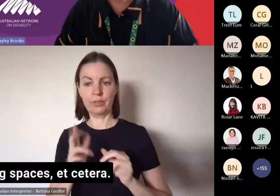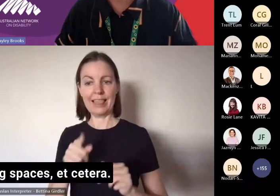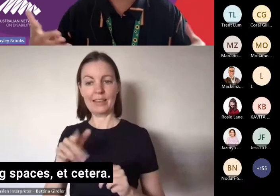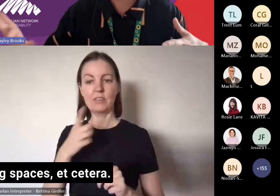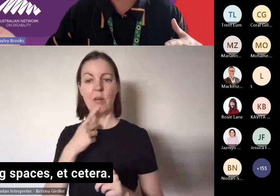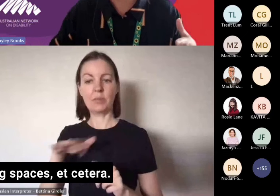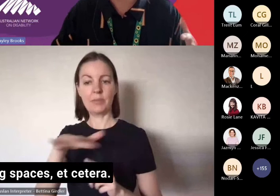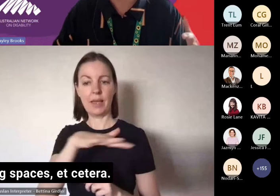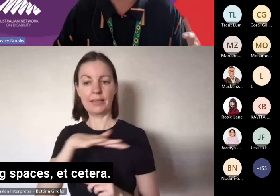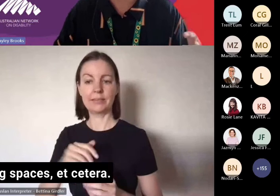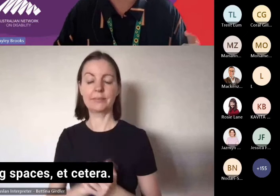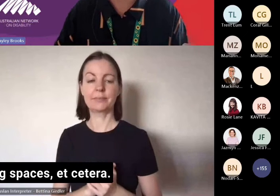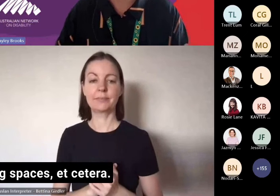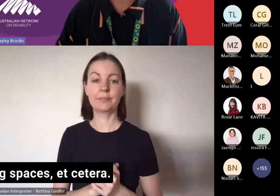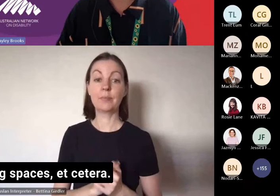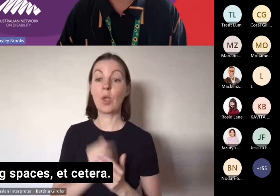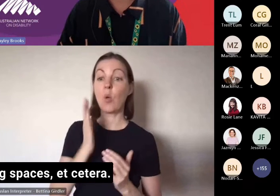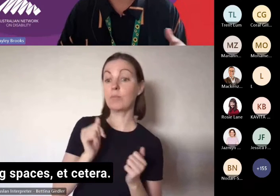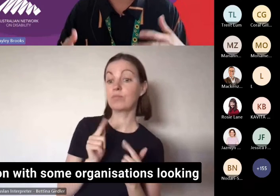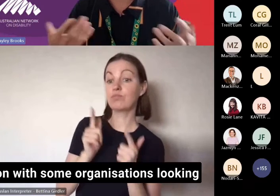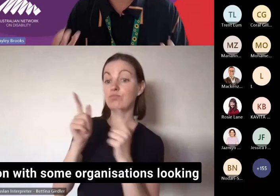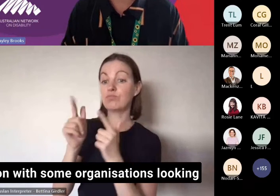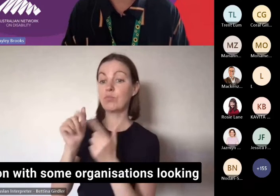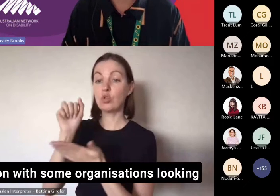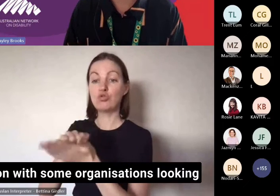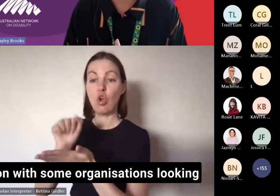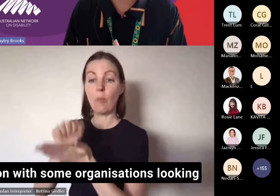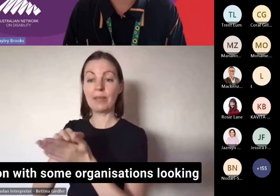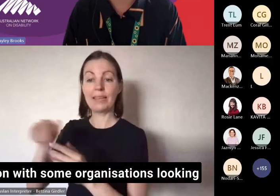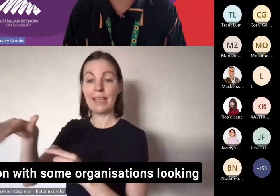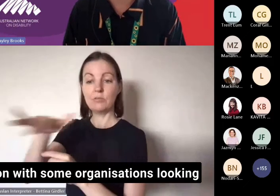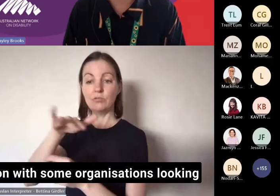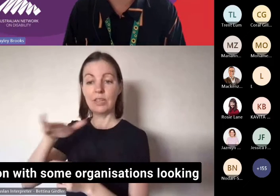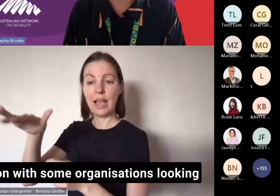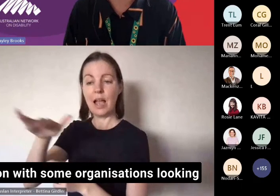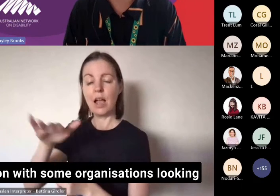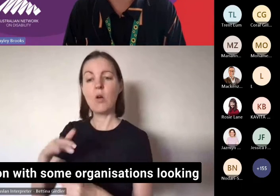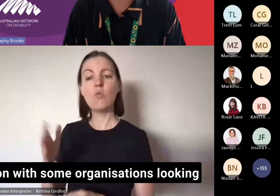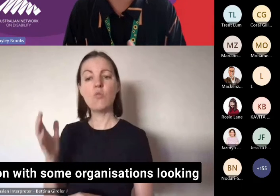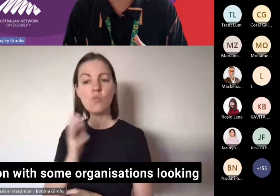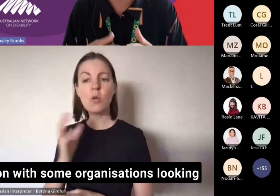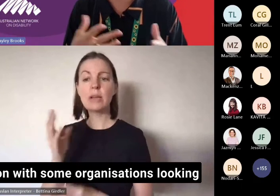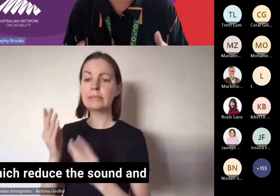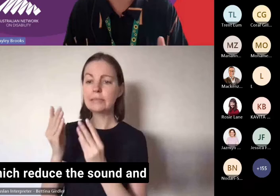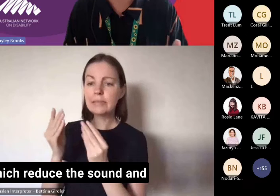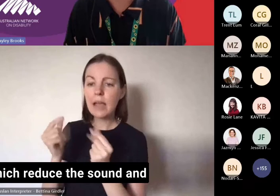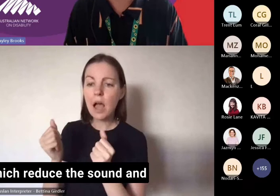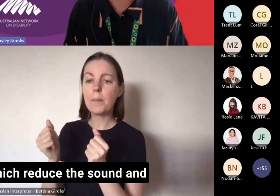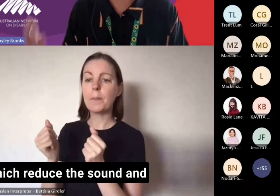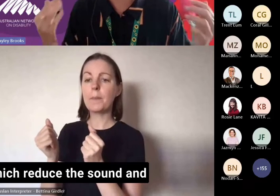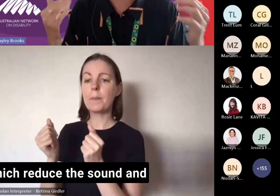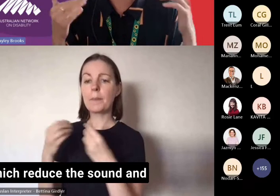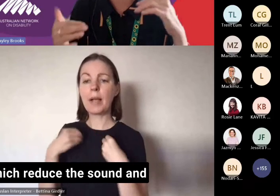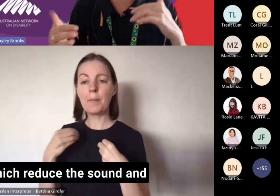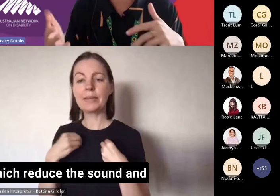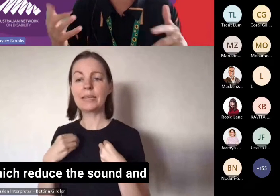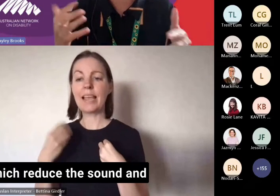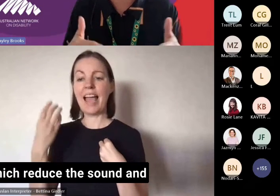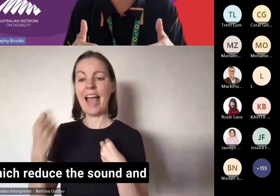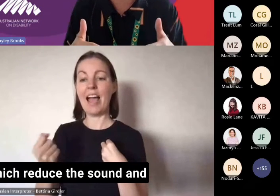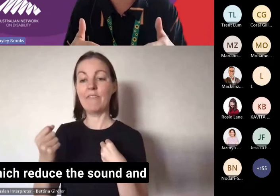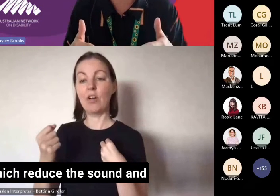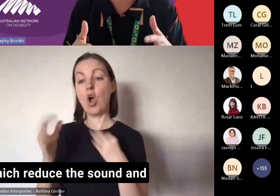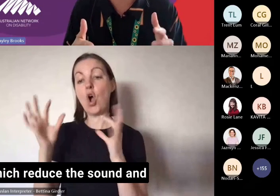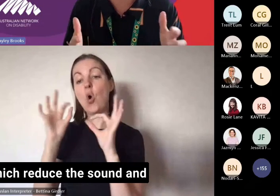in shopping spaces, etc. We've seen the introduction with some organisations looking at quiet hours, which reduce